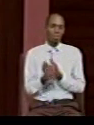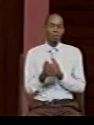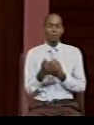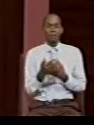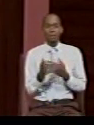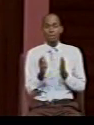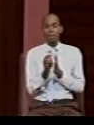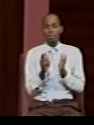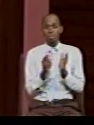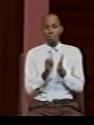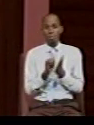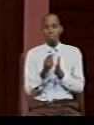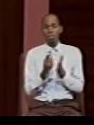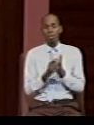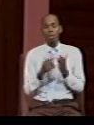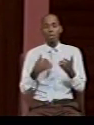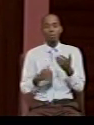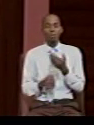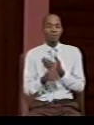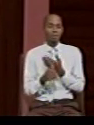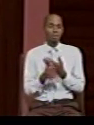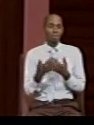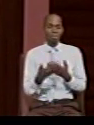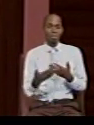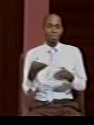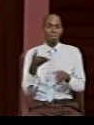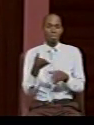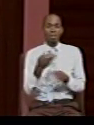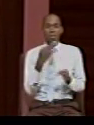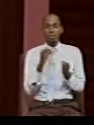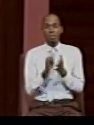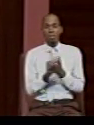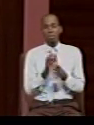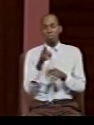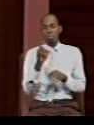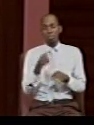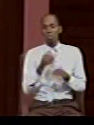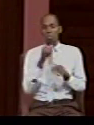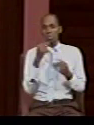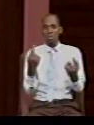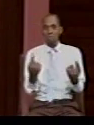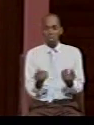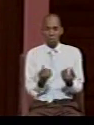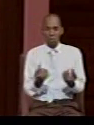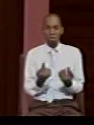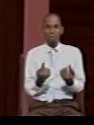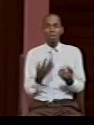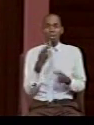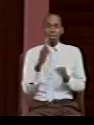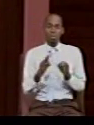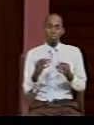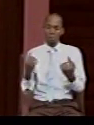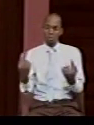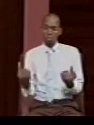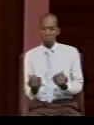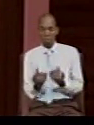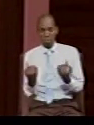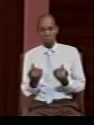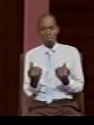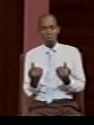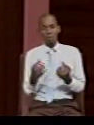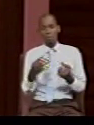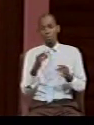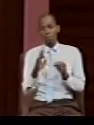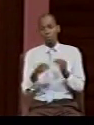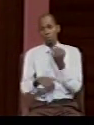not steal, if you don't steal, you are inside that circle. If you cross that line and you